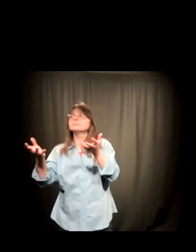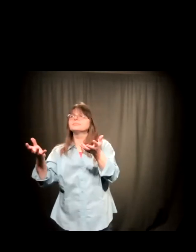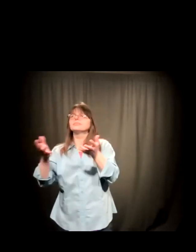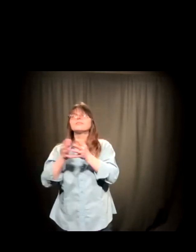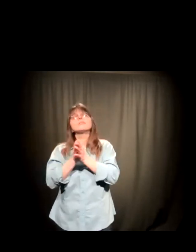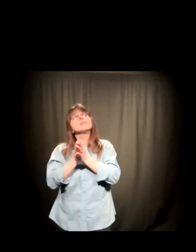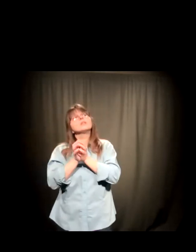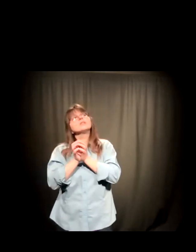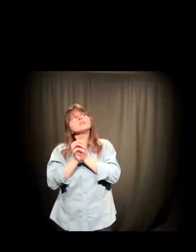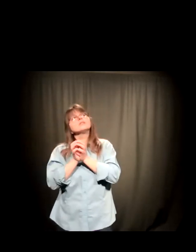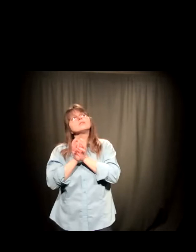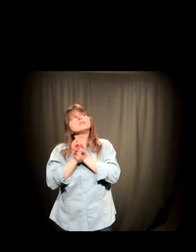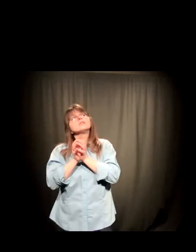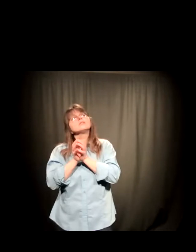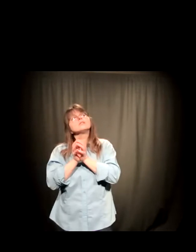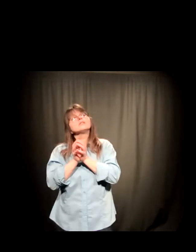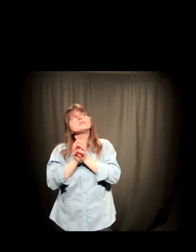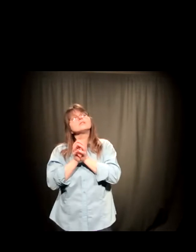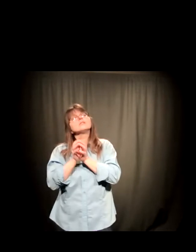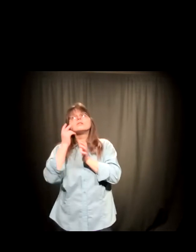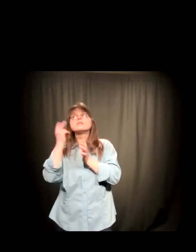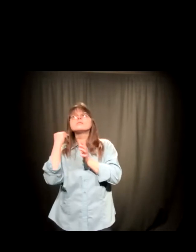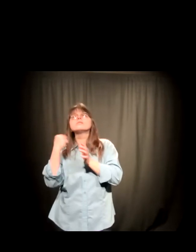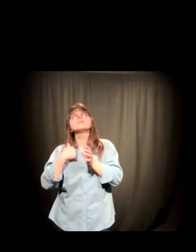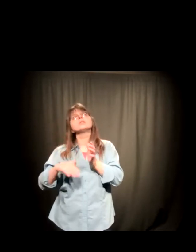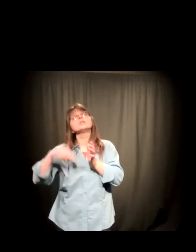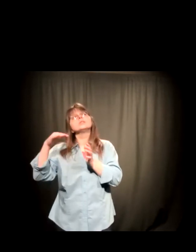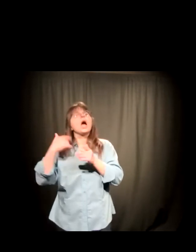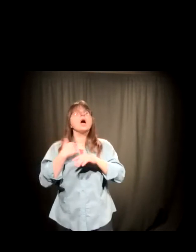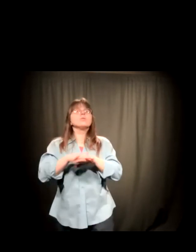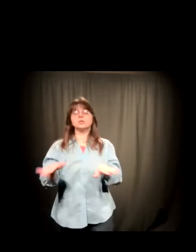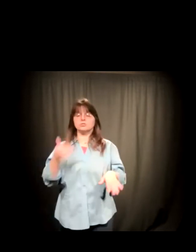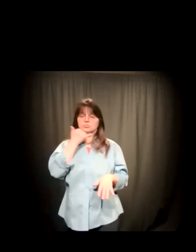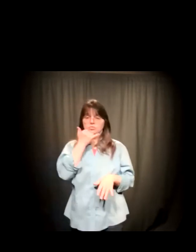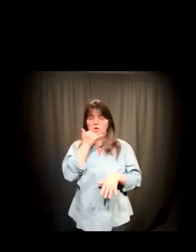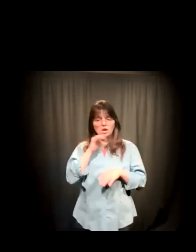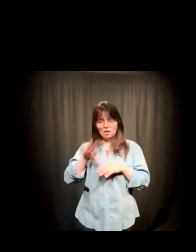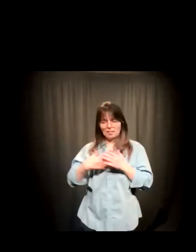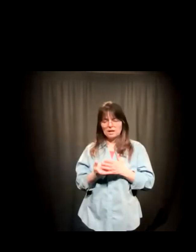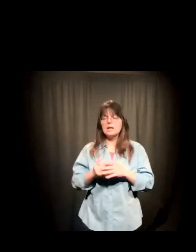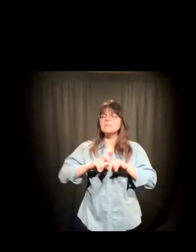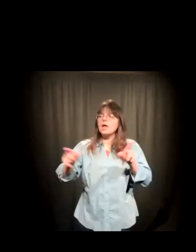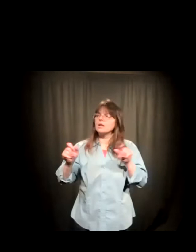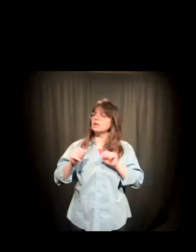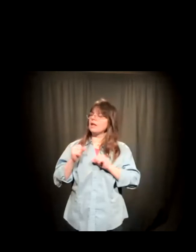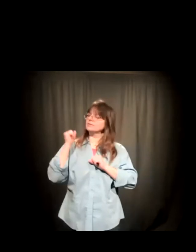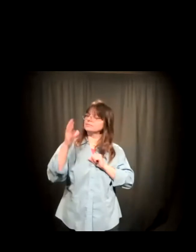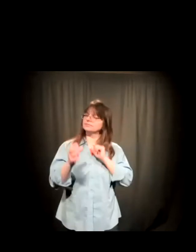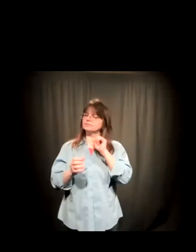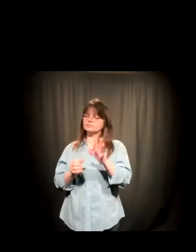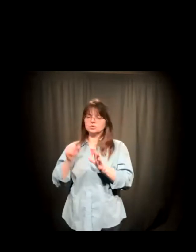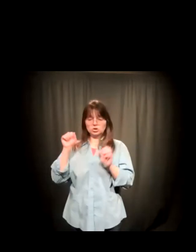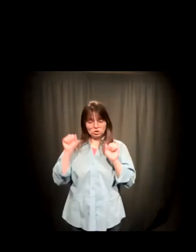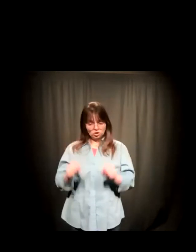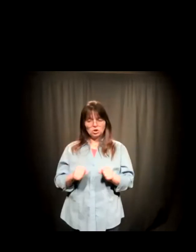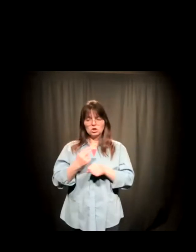It wasn't completely wrong. There is a shimmering, a vibration, a sensation that spreads out from the speech organs that she could